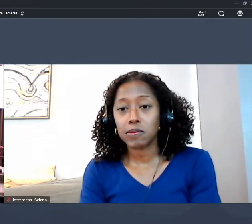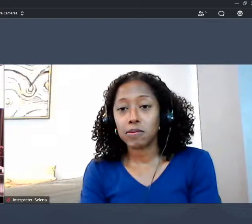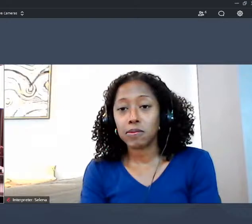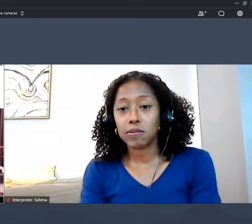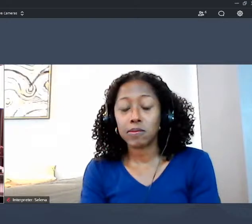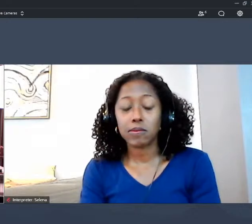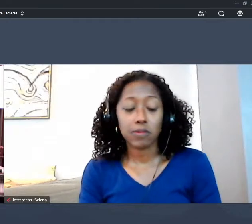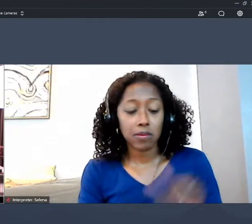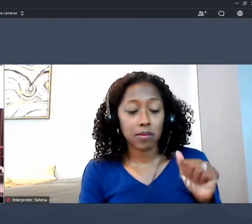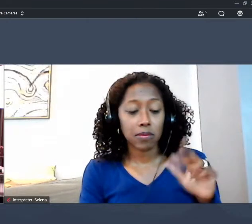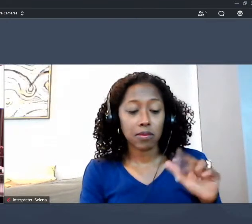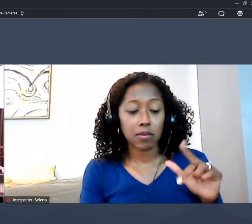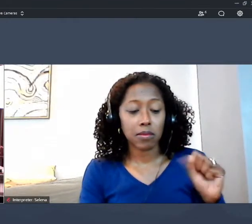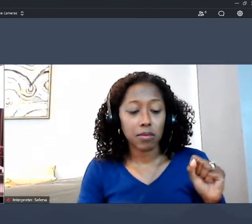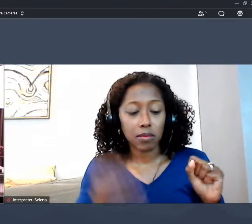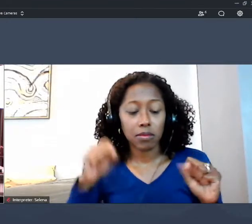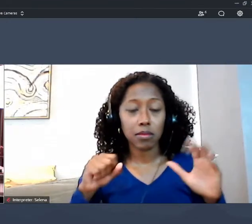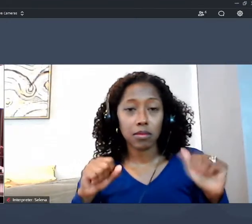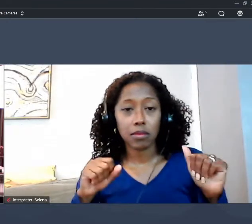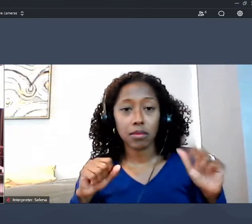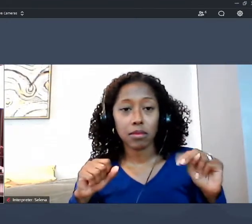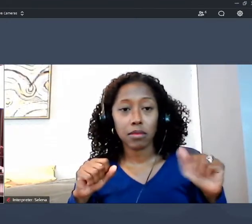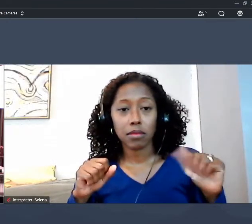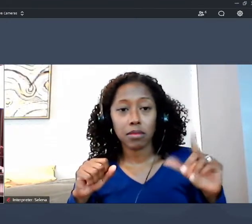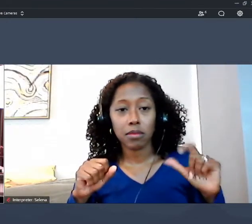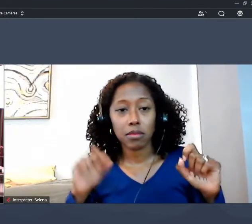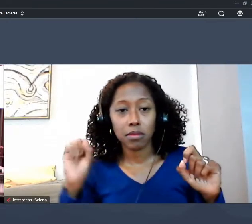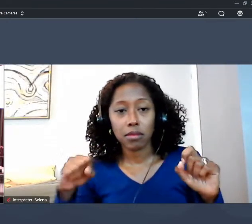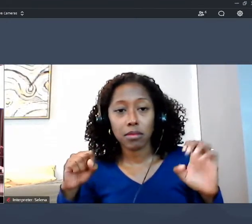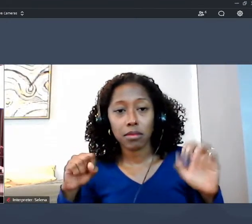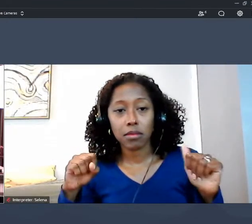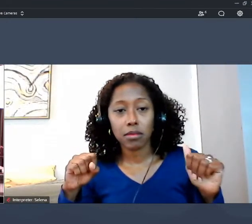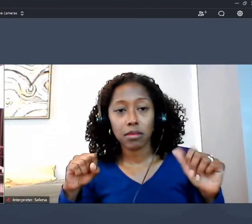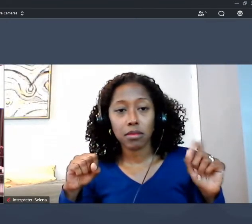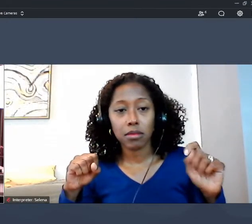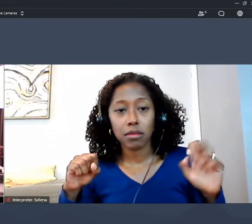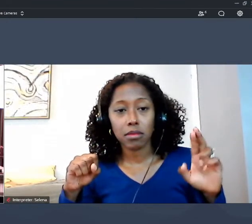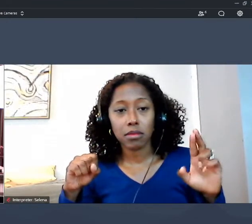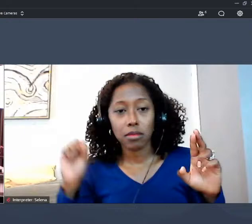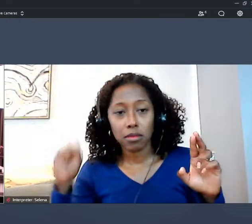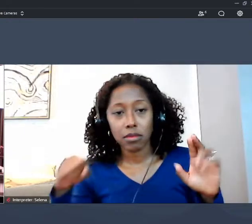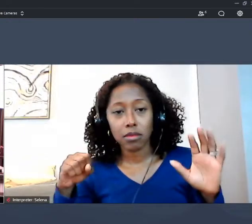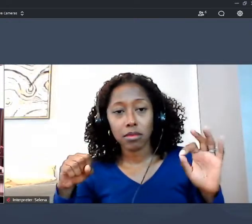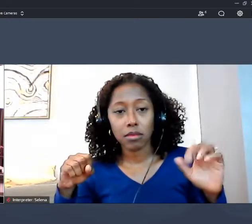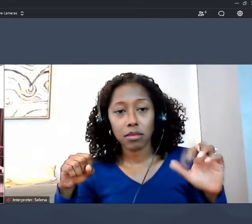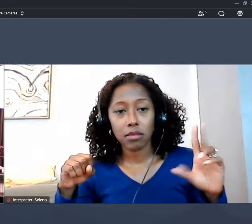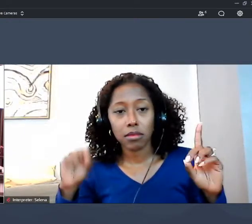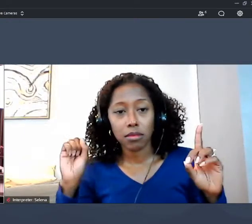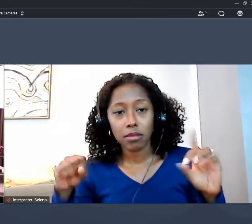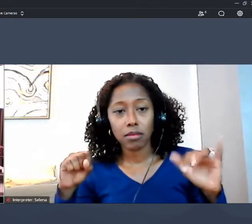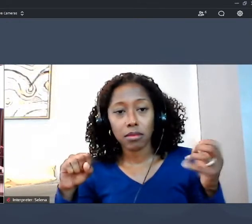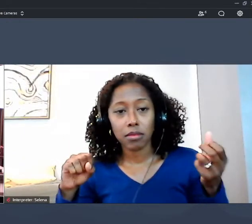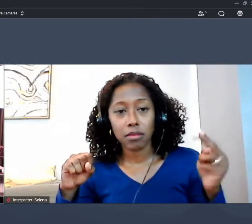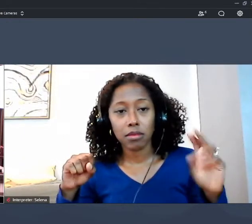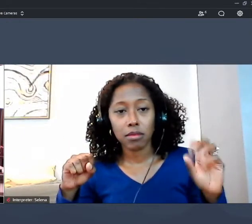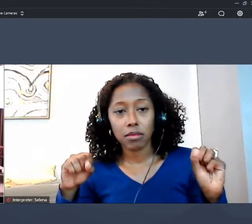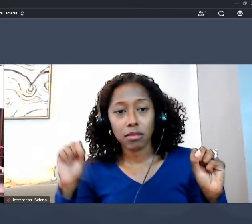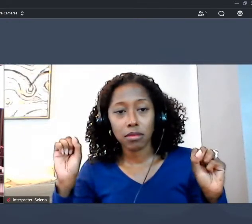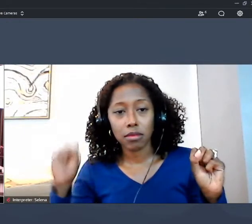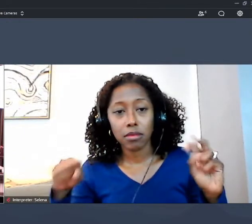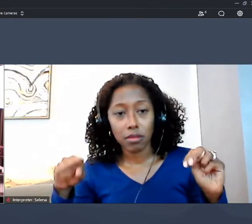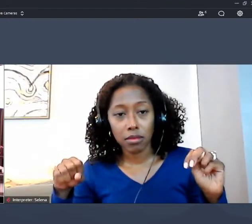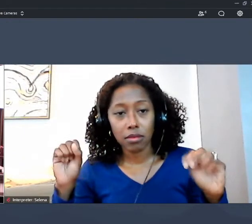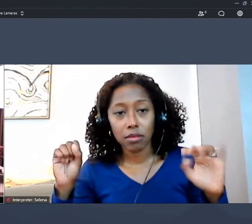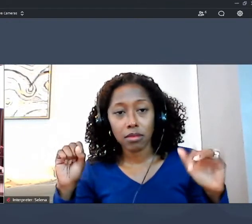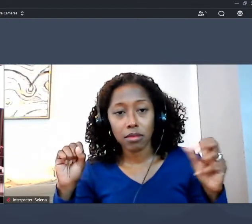Carlisle, yes. Canale, yes. Easter Thomas, yes. Ford, yes. Johnson, yes. Jones,